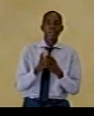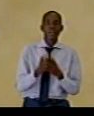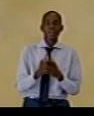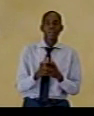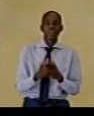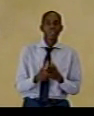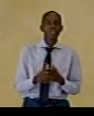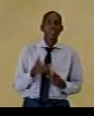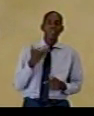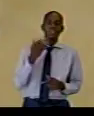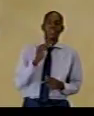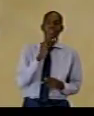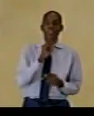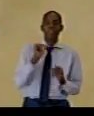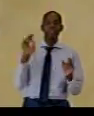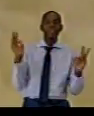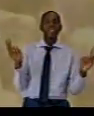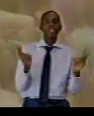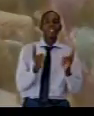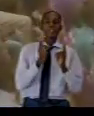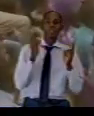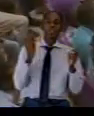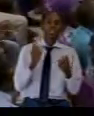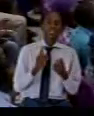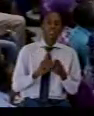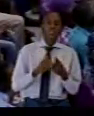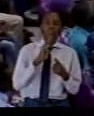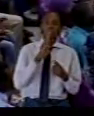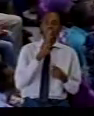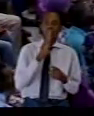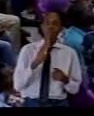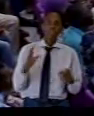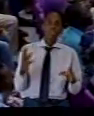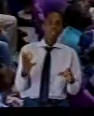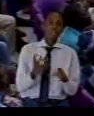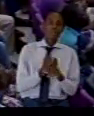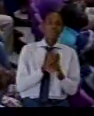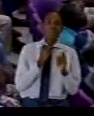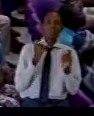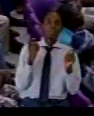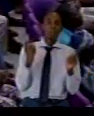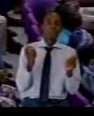I must run, there's a victory to be